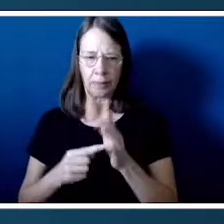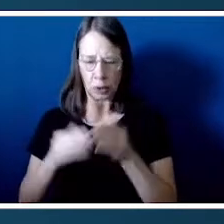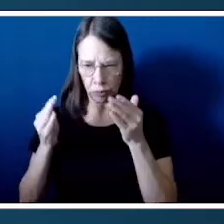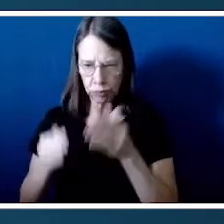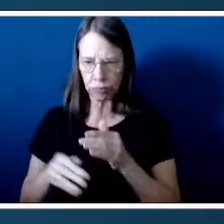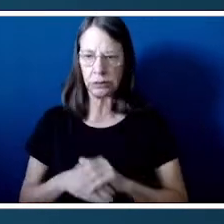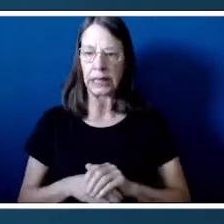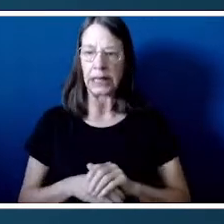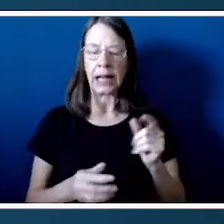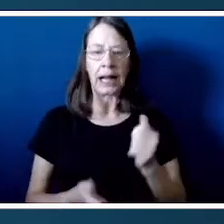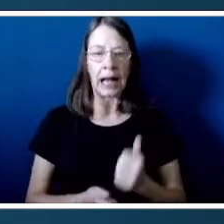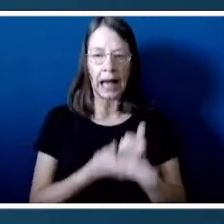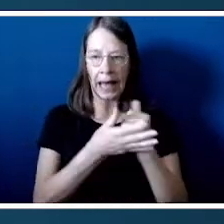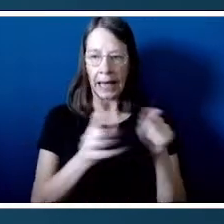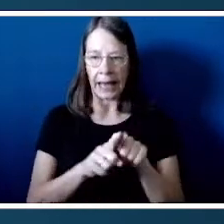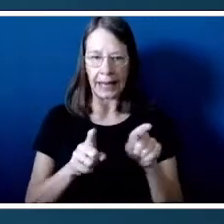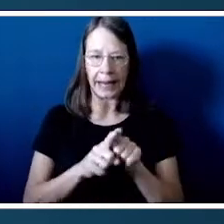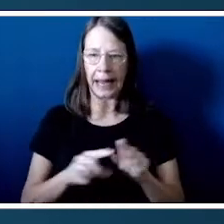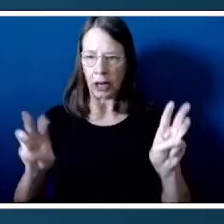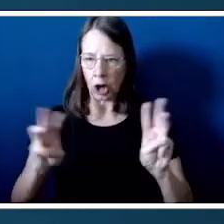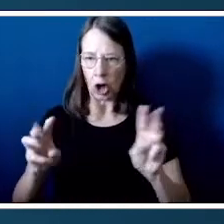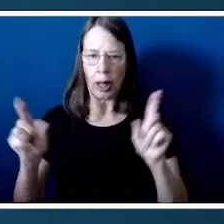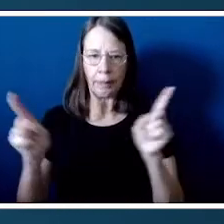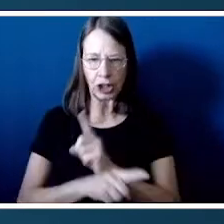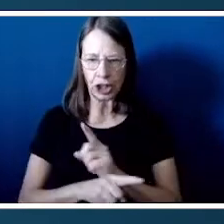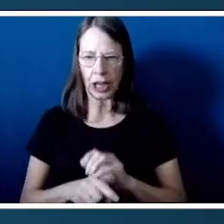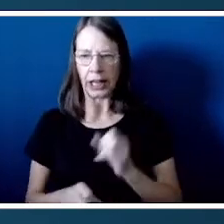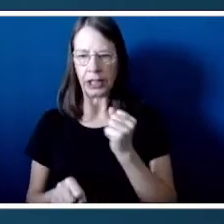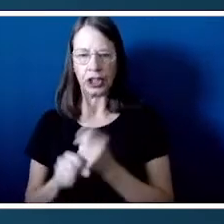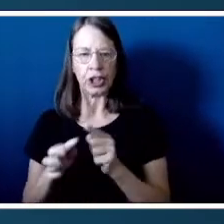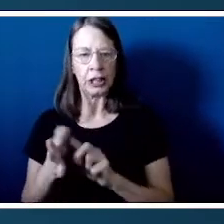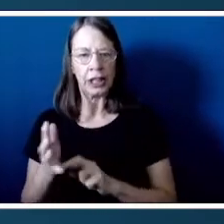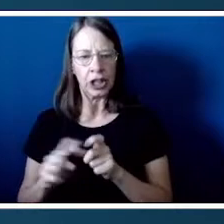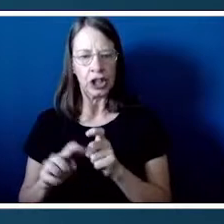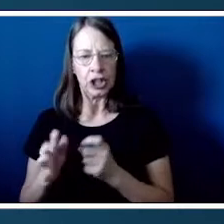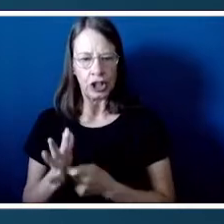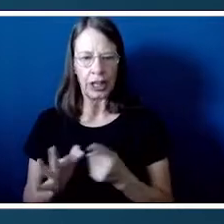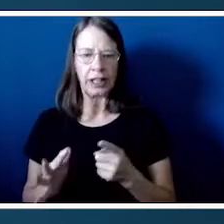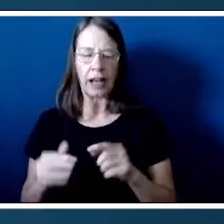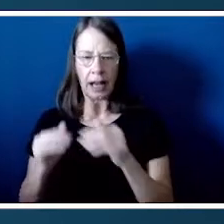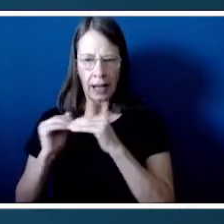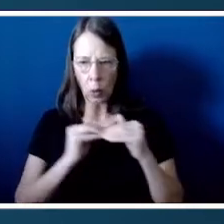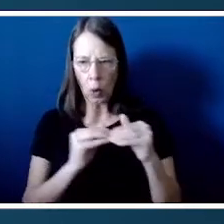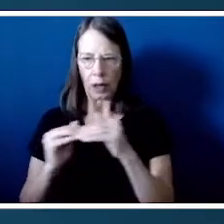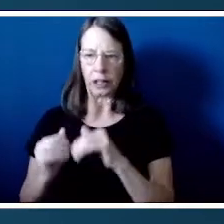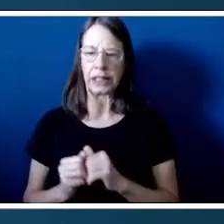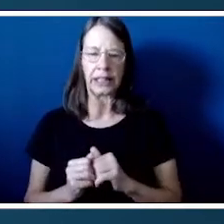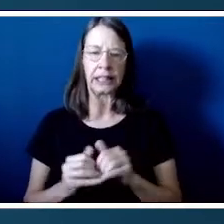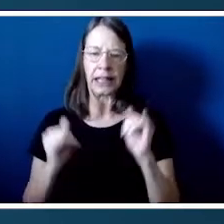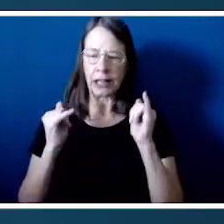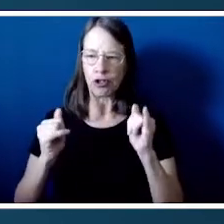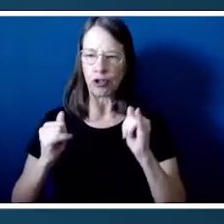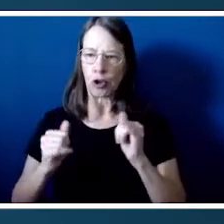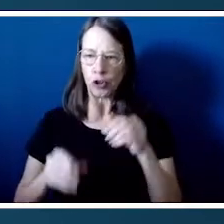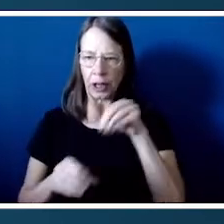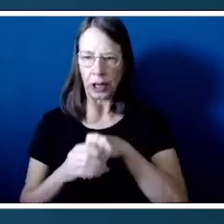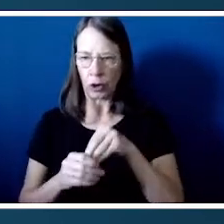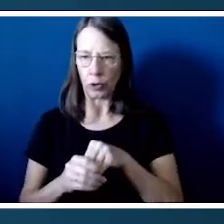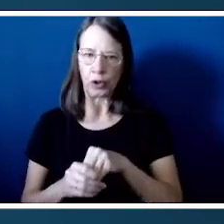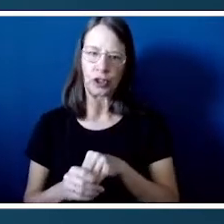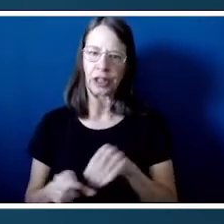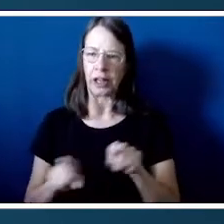change, gender equality and social inclusion and locally led development have also become important areas of focus in recent